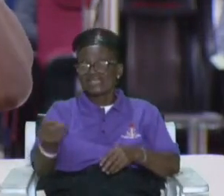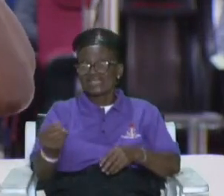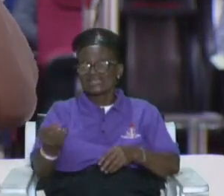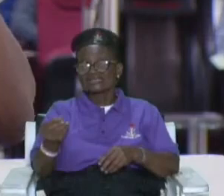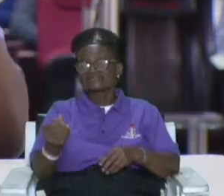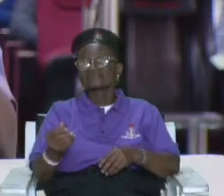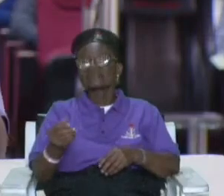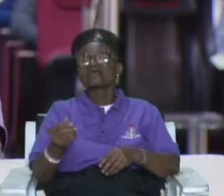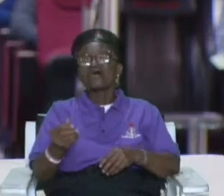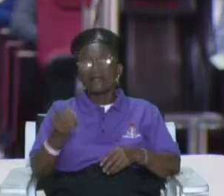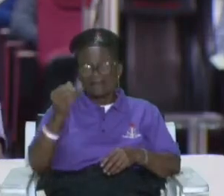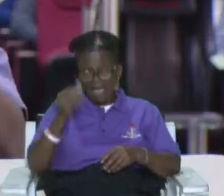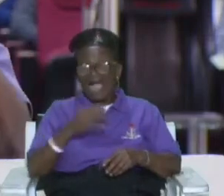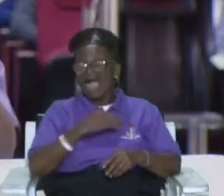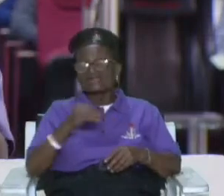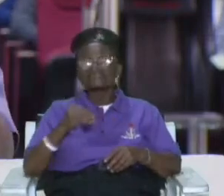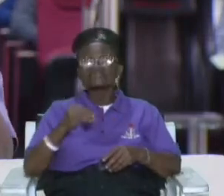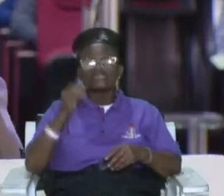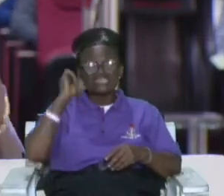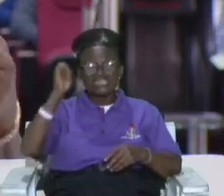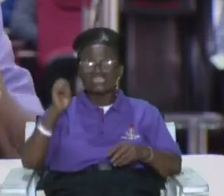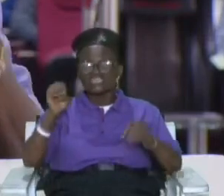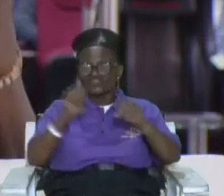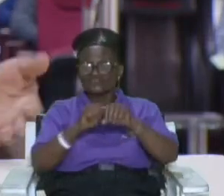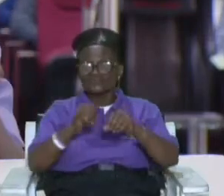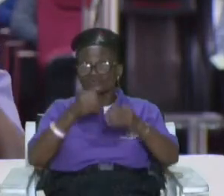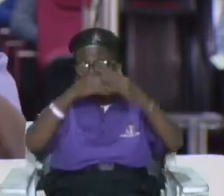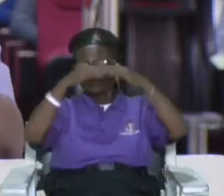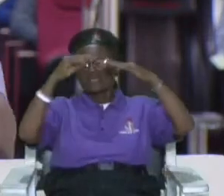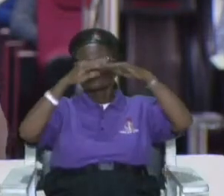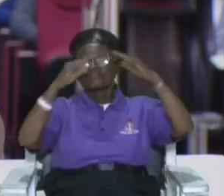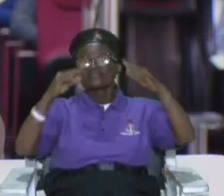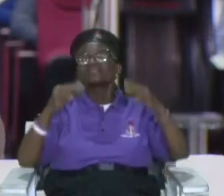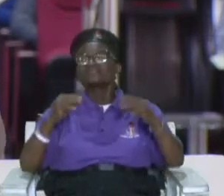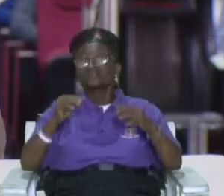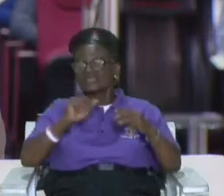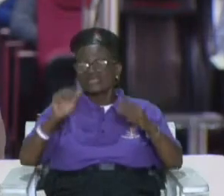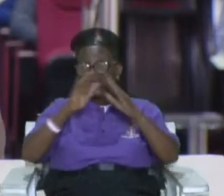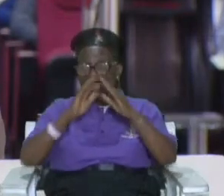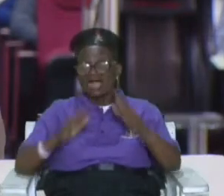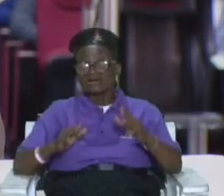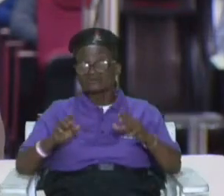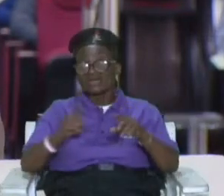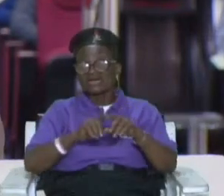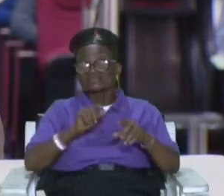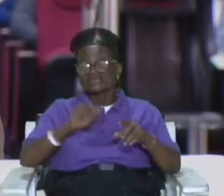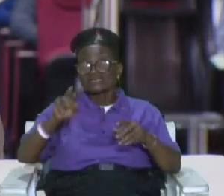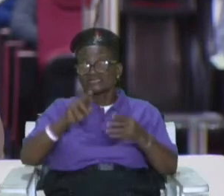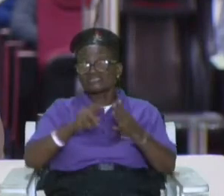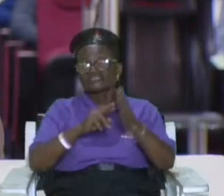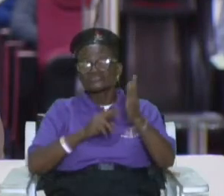house for Elisha, as a result of which she got a son.